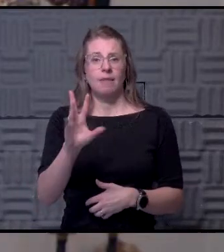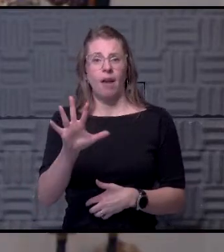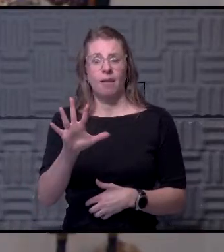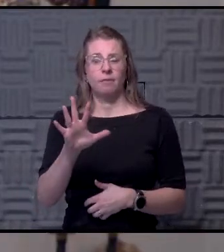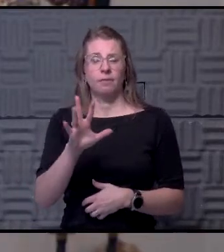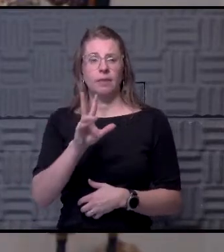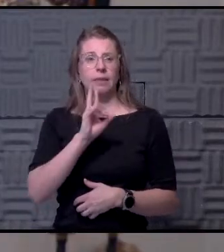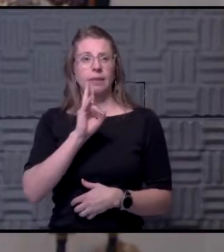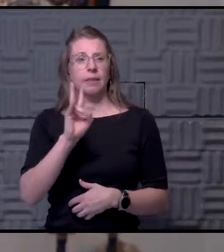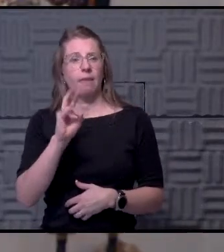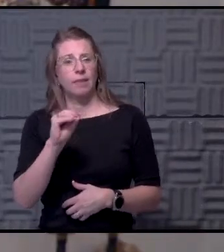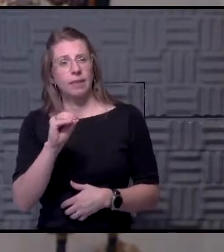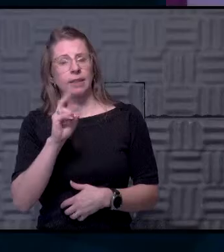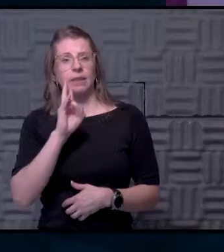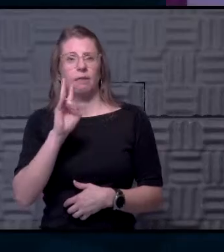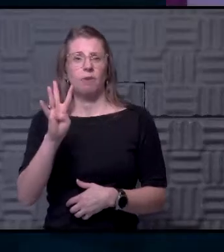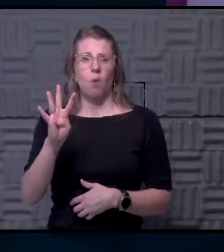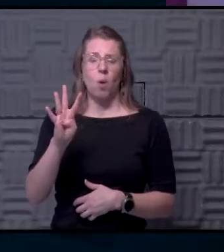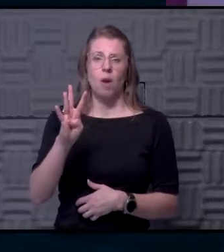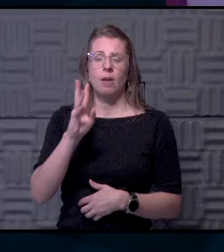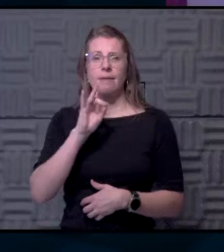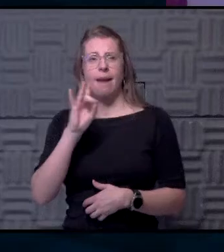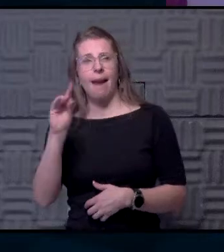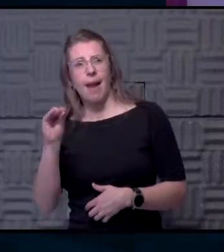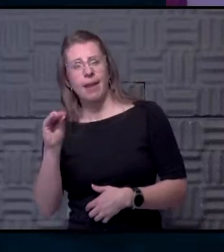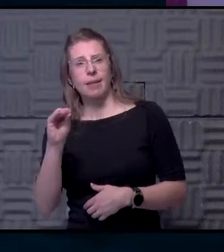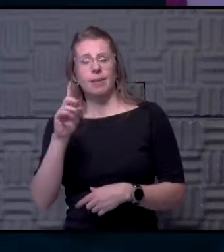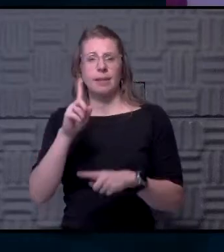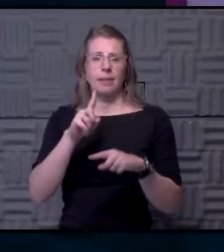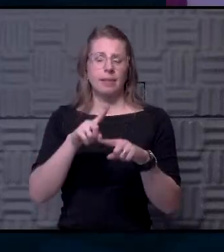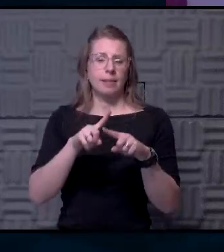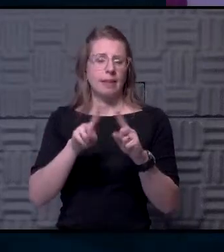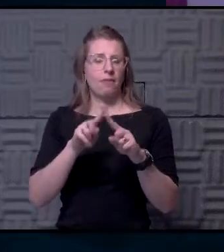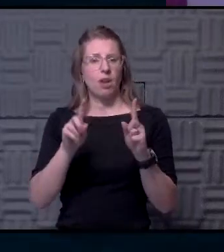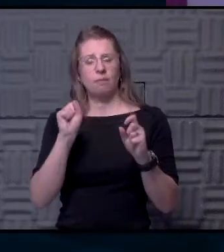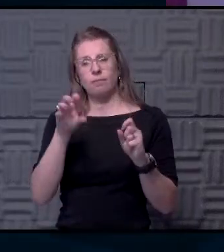70. I've also heard 74, then I've heard 80. I mean, there's all sorts of things about